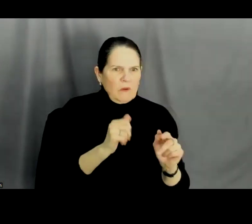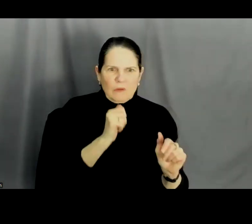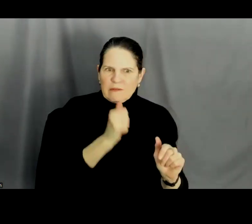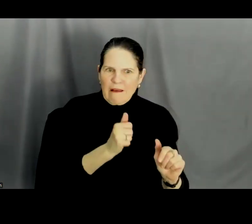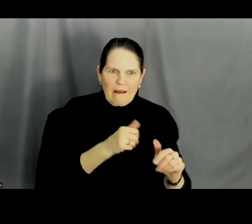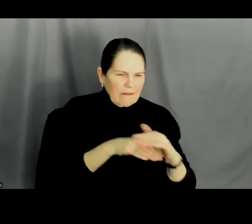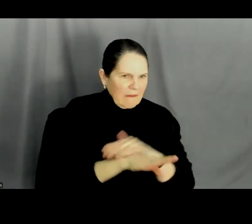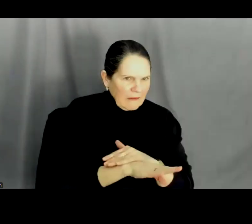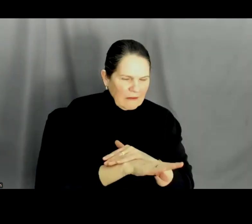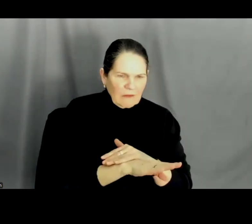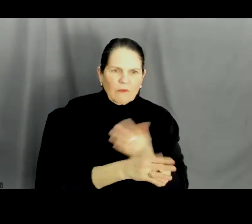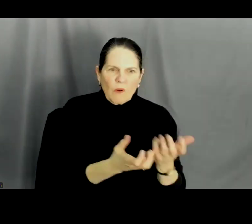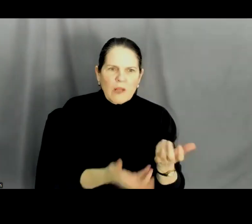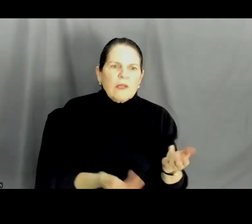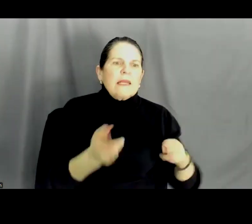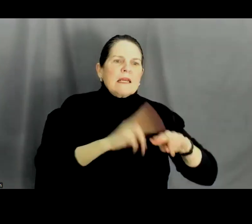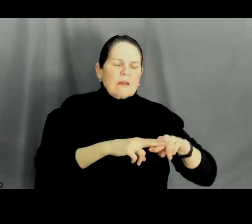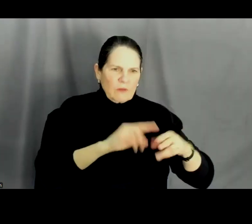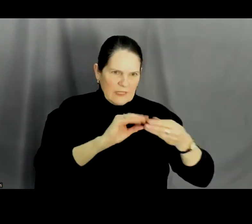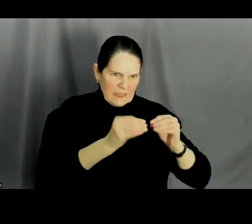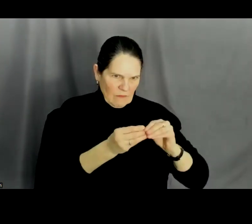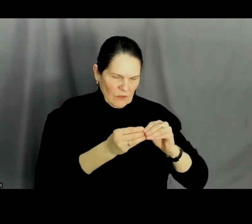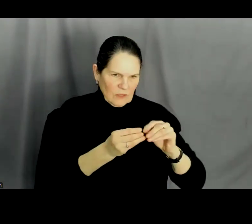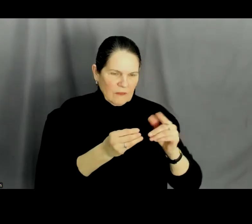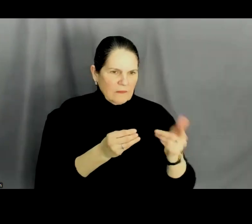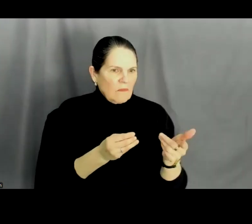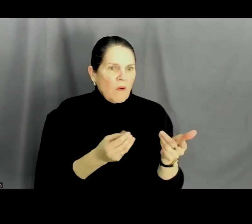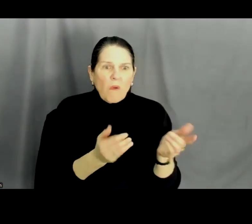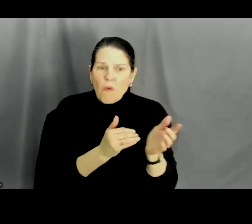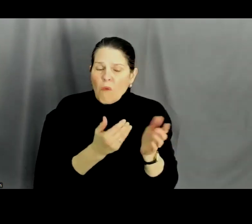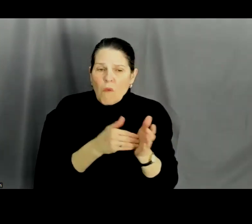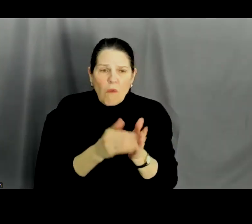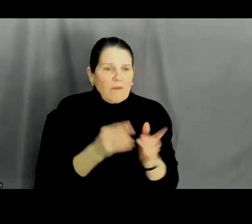is Spanish and who are institutionalized in nursing homes.